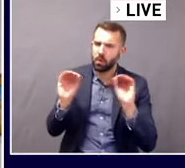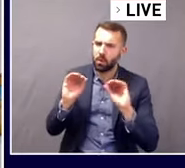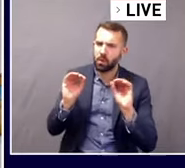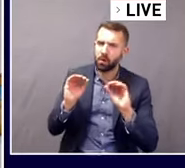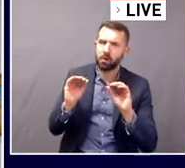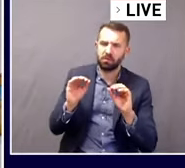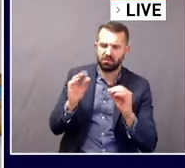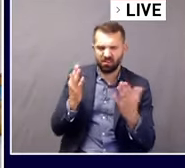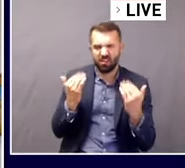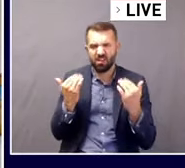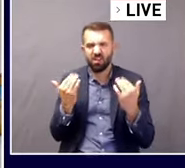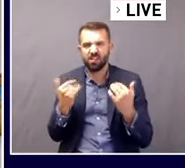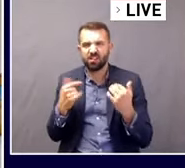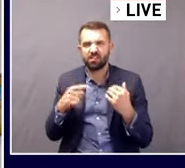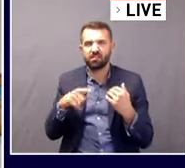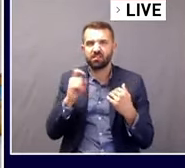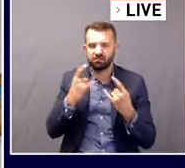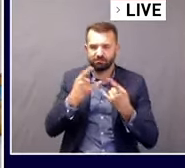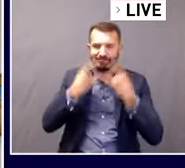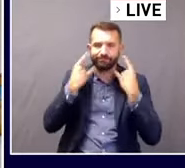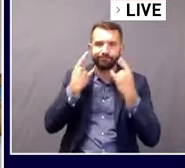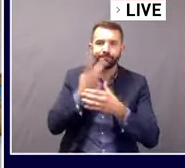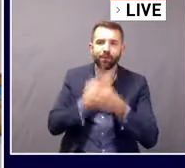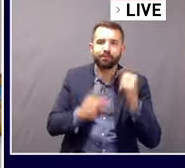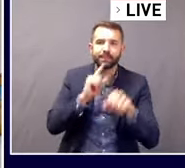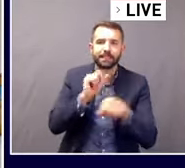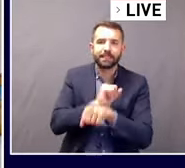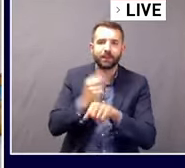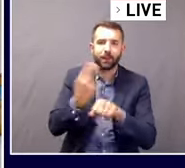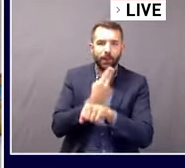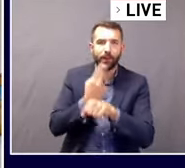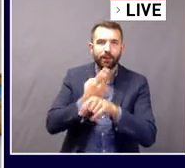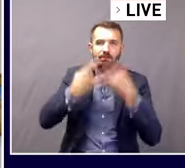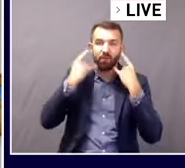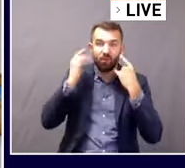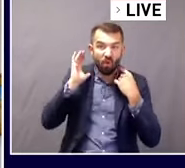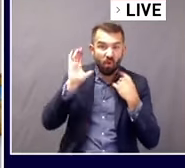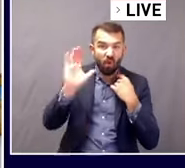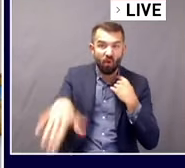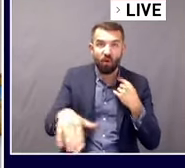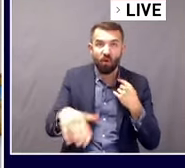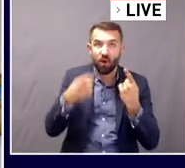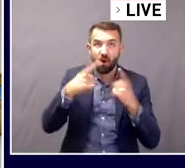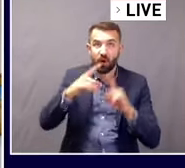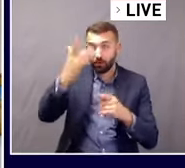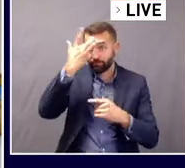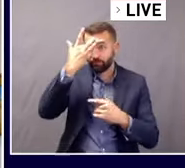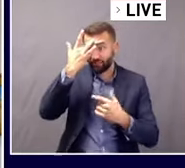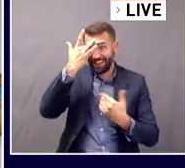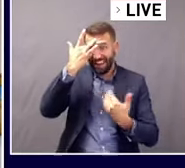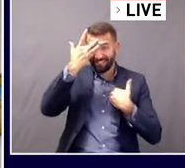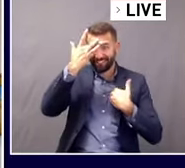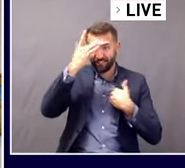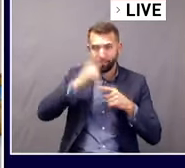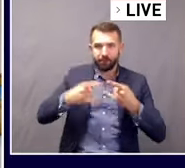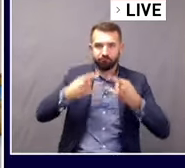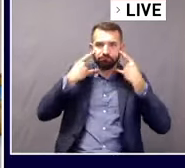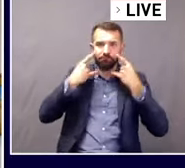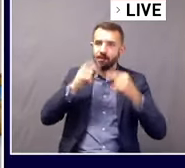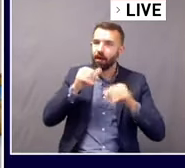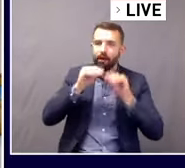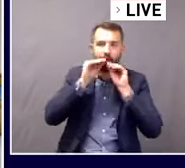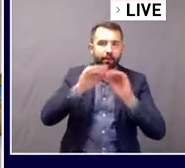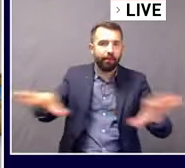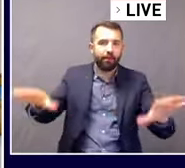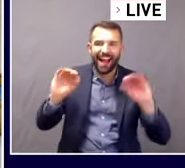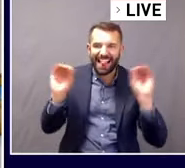had face coverings on during the time that they were infectious. Fast forward even more recently, there have been papers